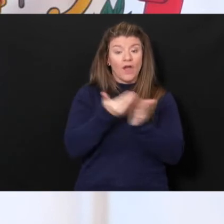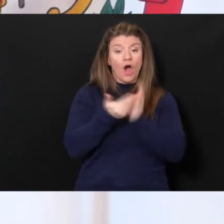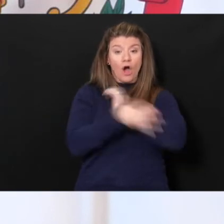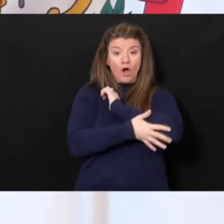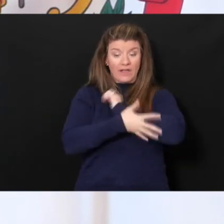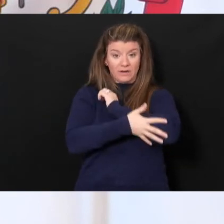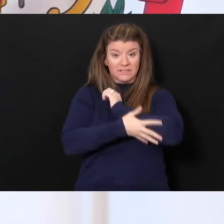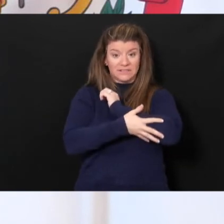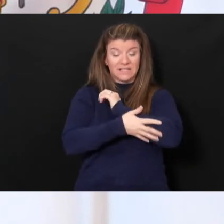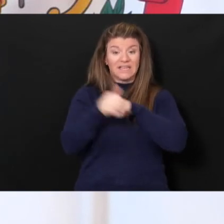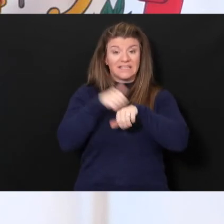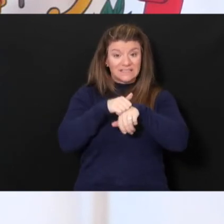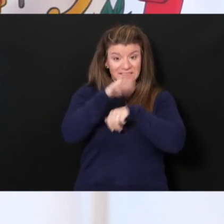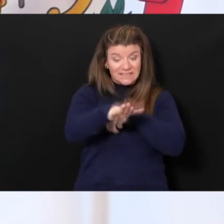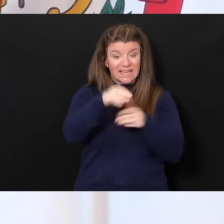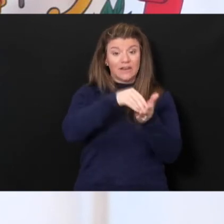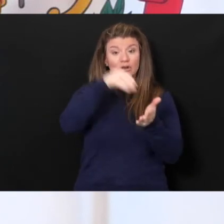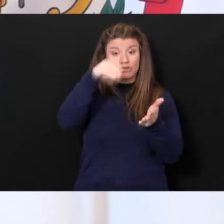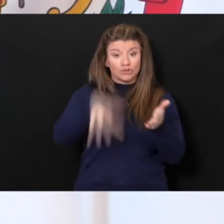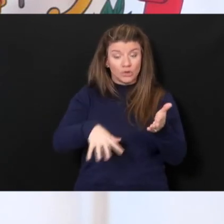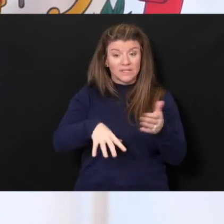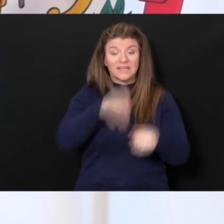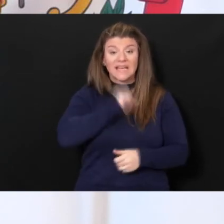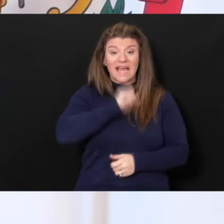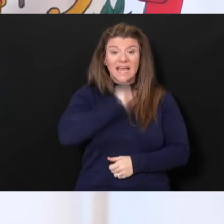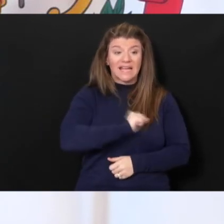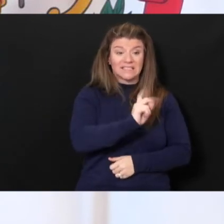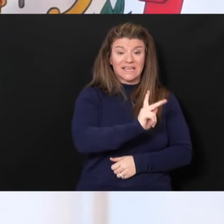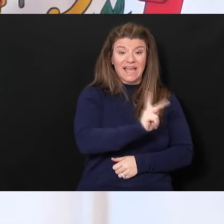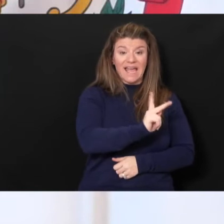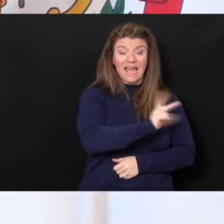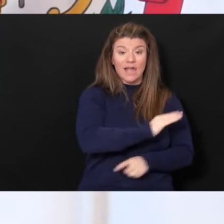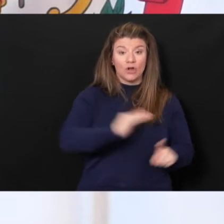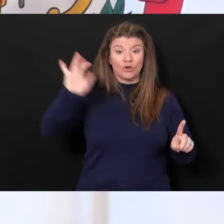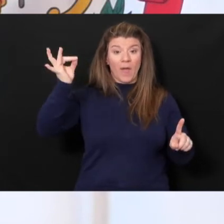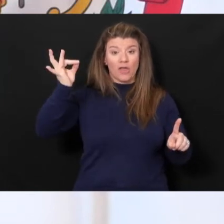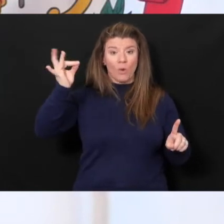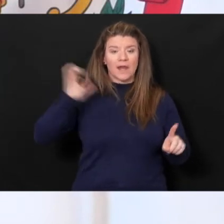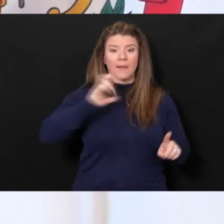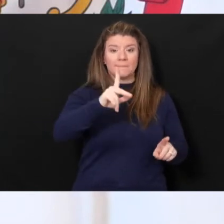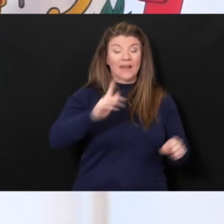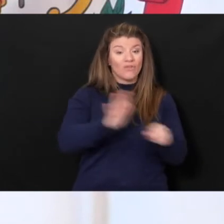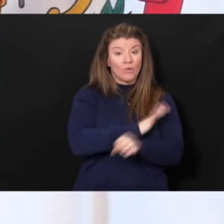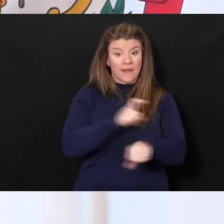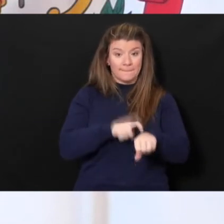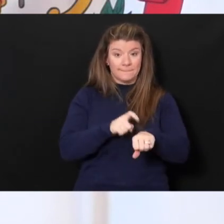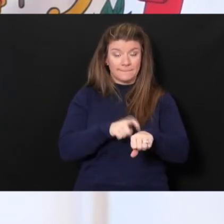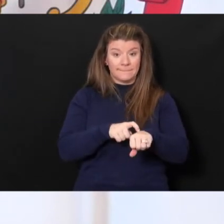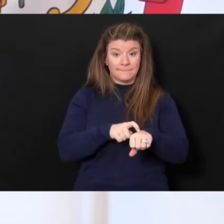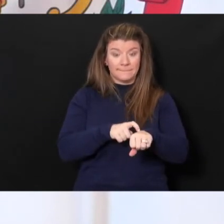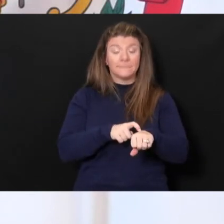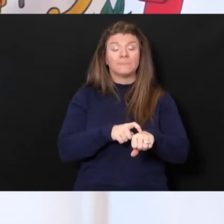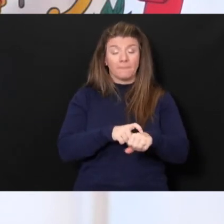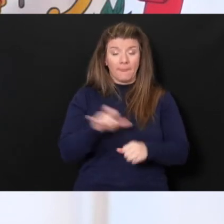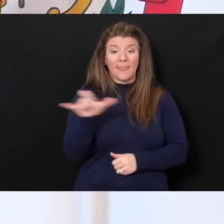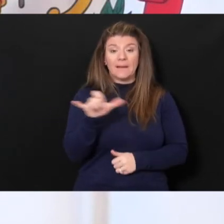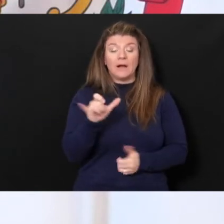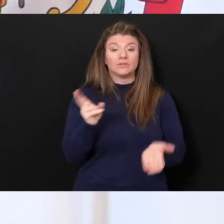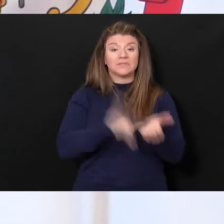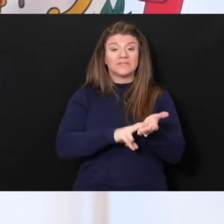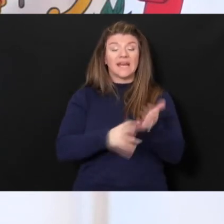counties send their students in grades K through 8 back to full time. I am also signing